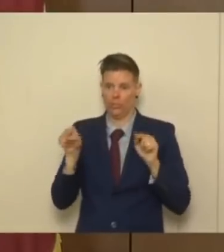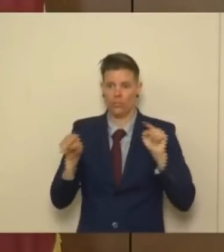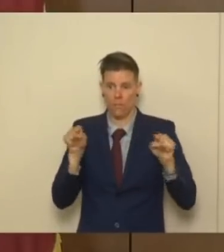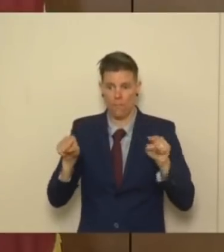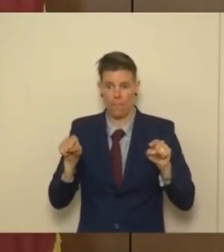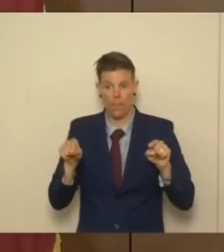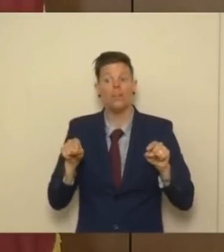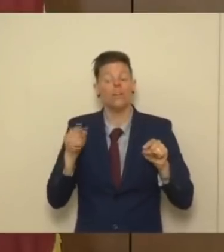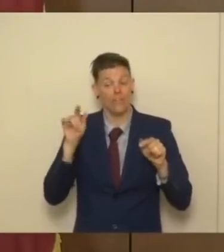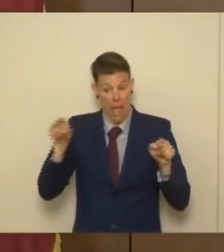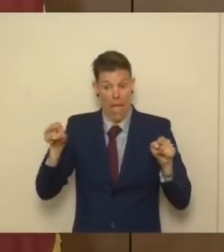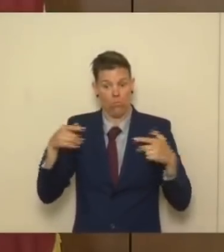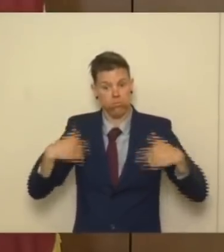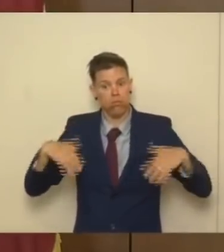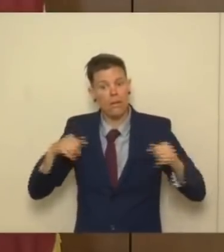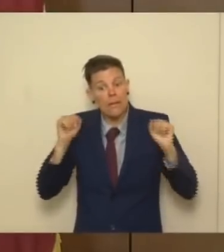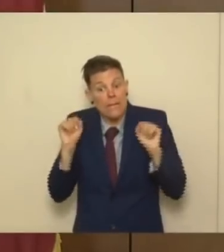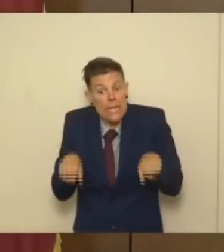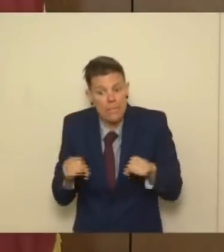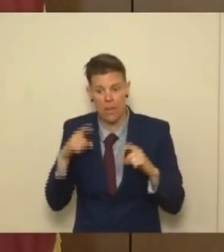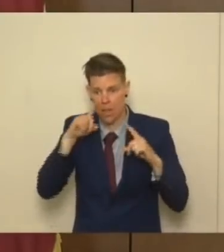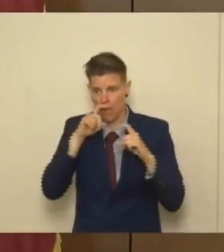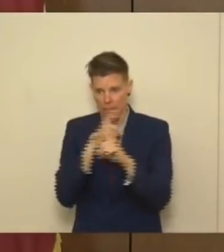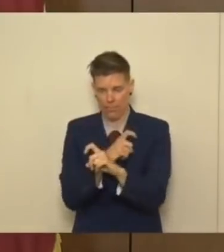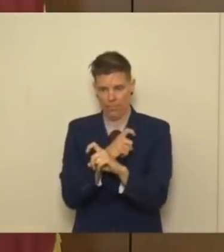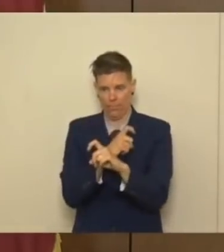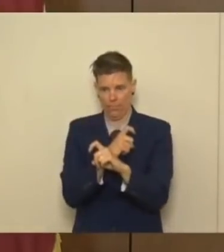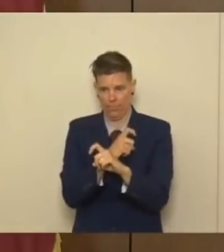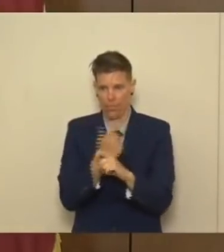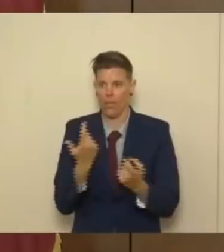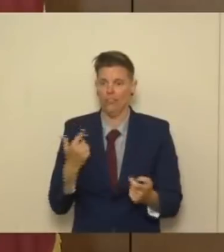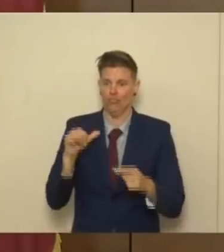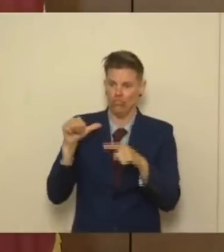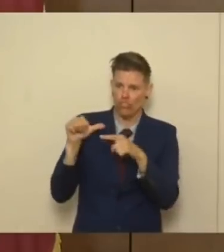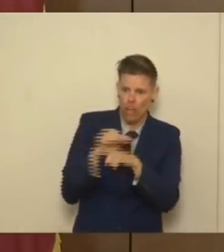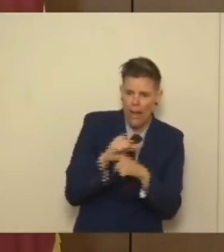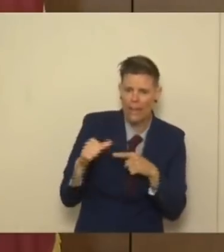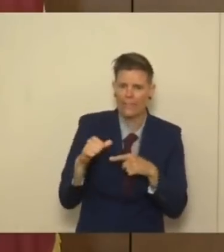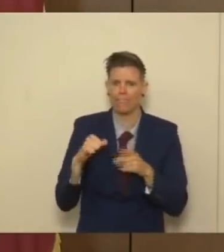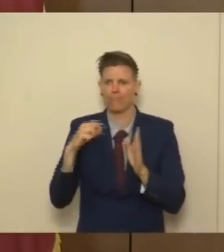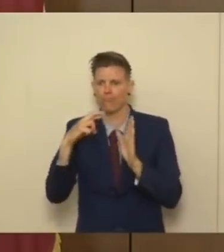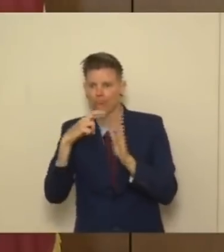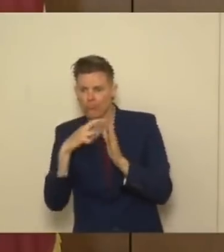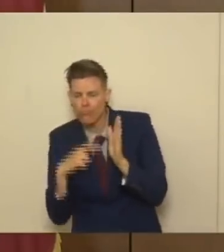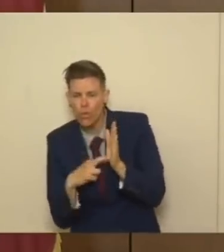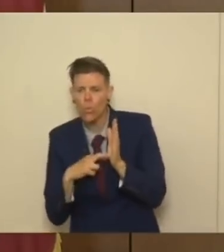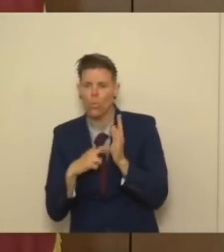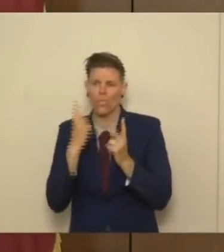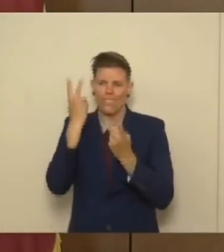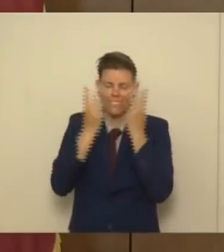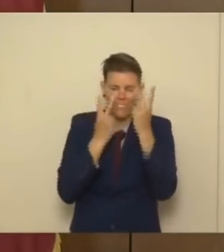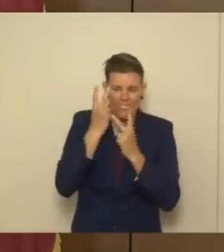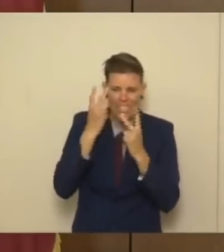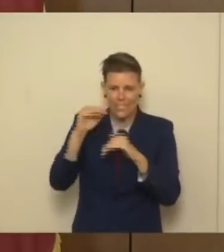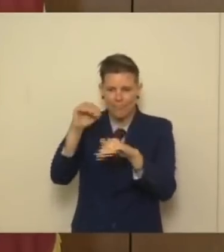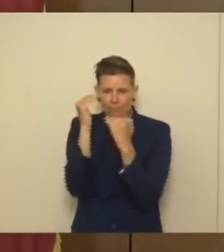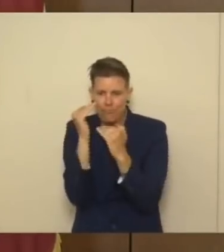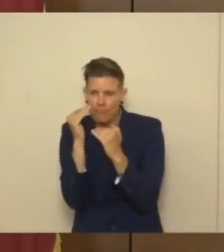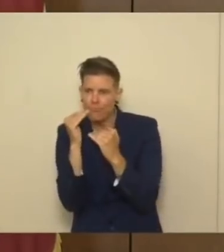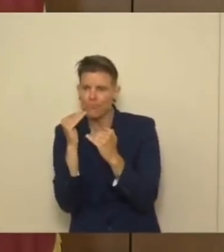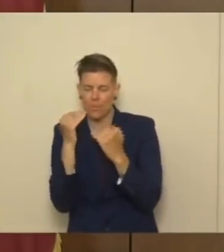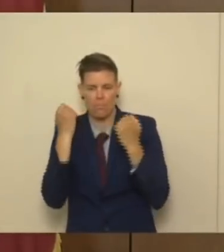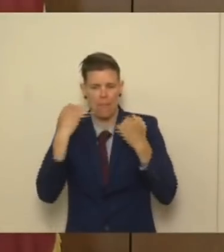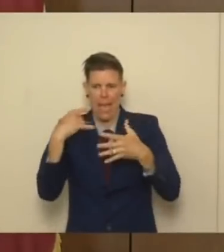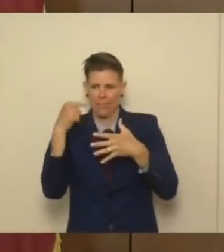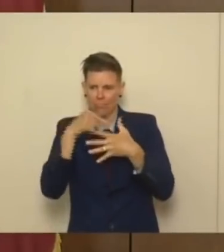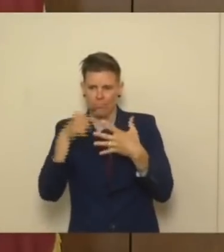control strategies or the training or the limitations of visitors, and that certainly created more risk, and we're